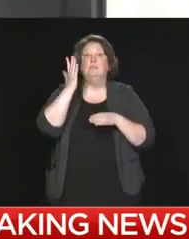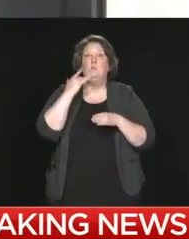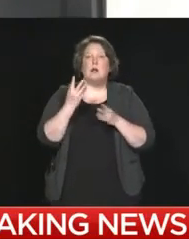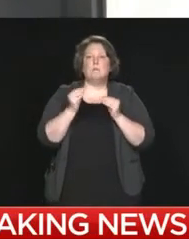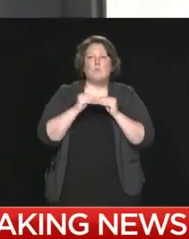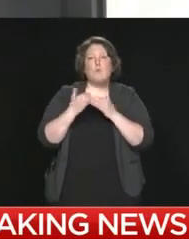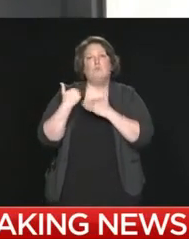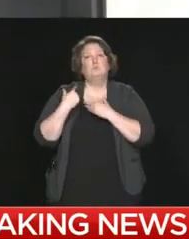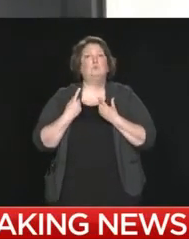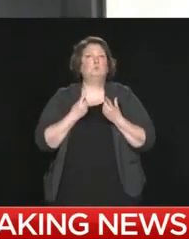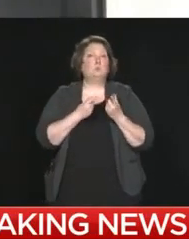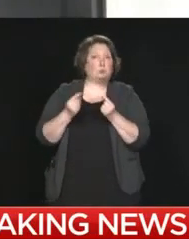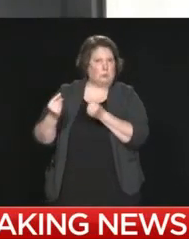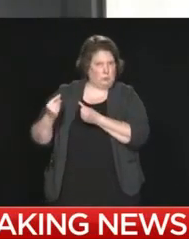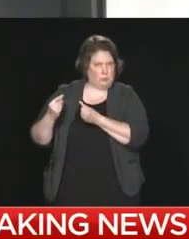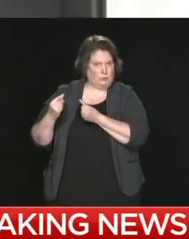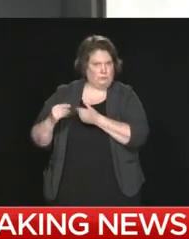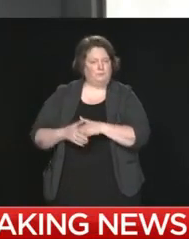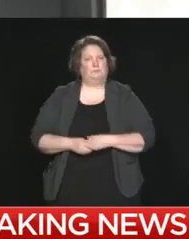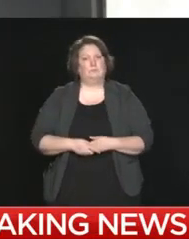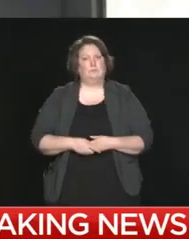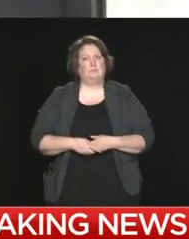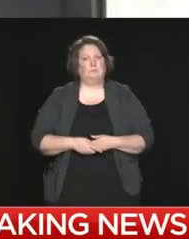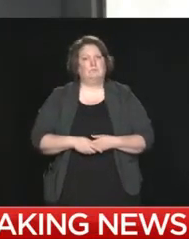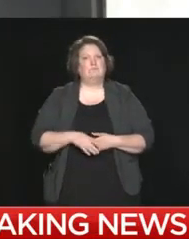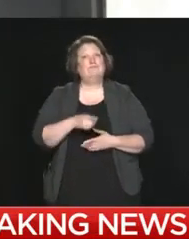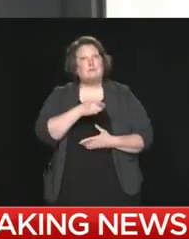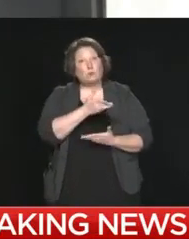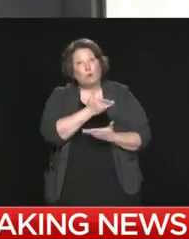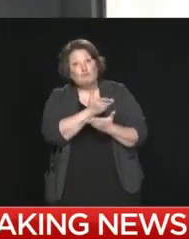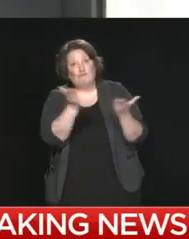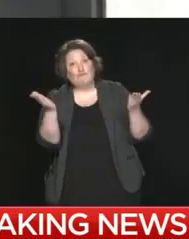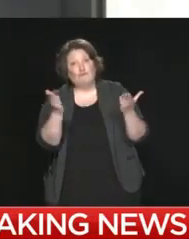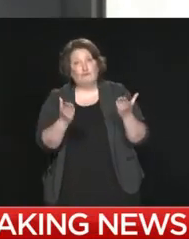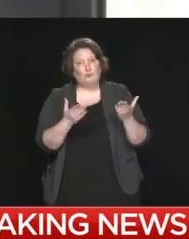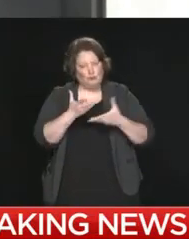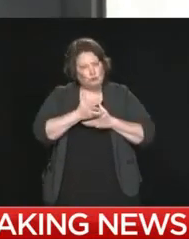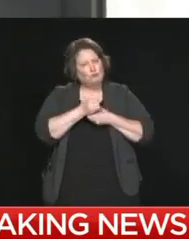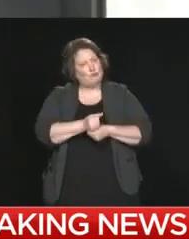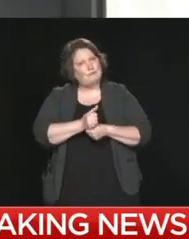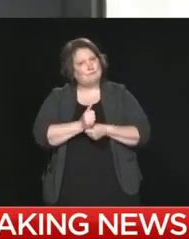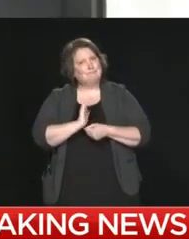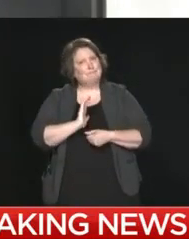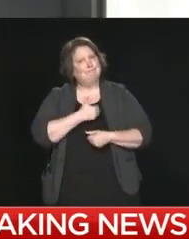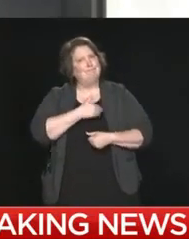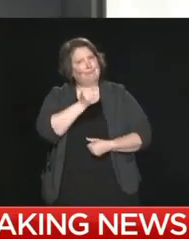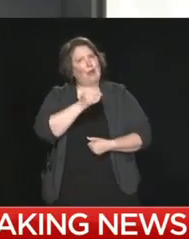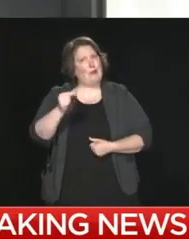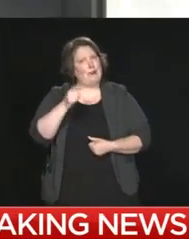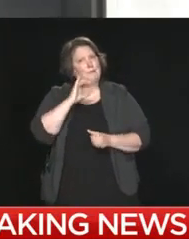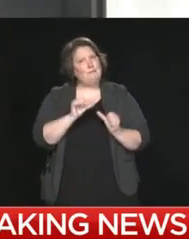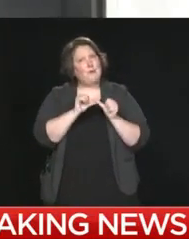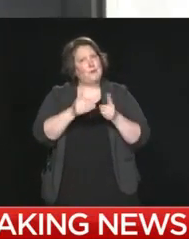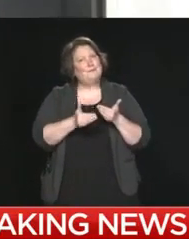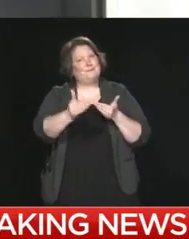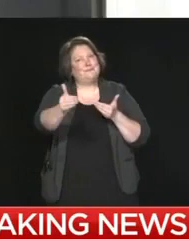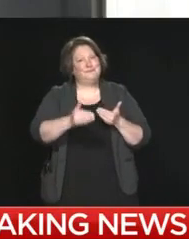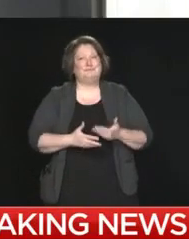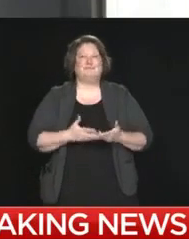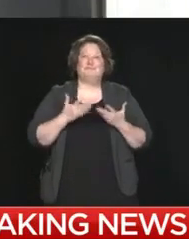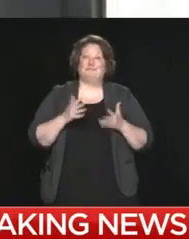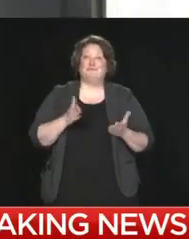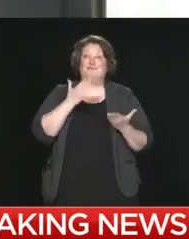with activity, but as you know, you can depend on our government. Thank you. Thank